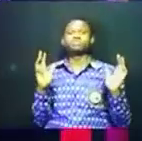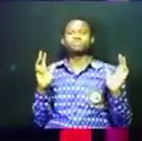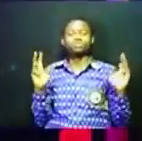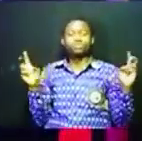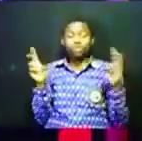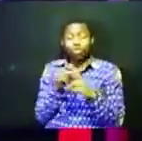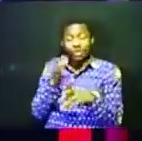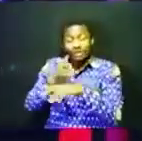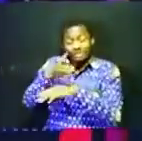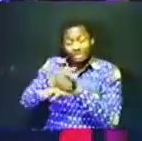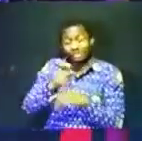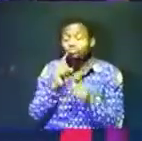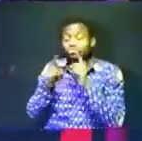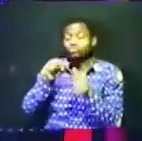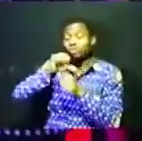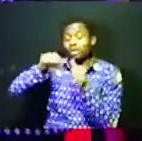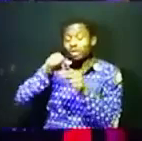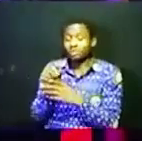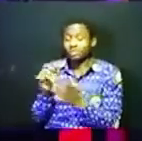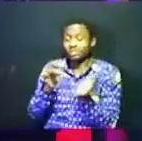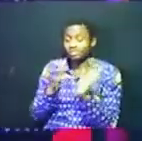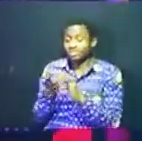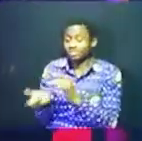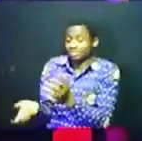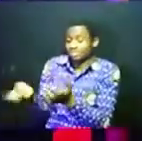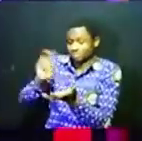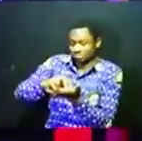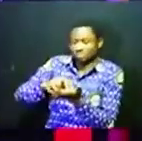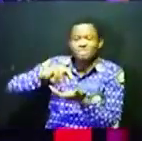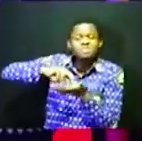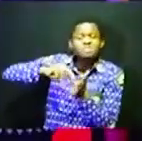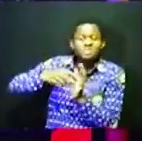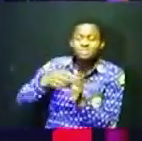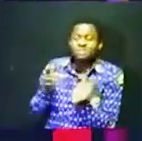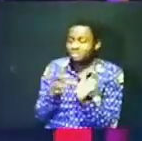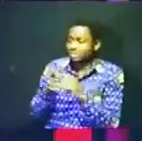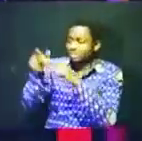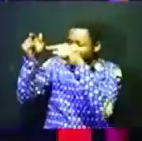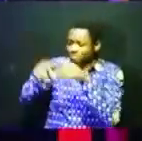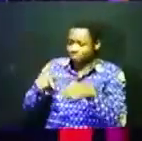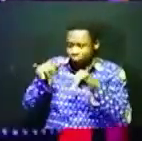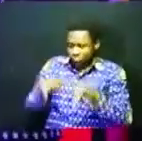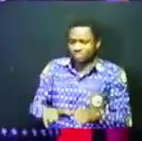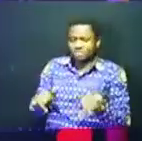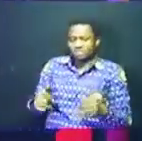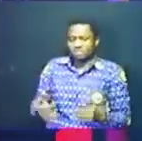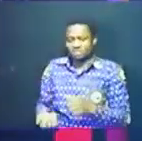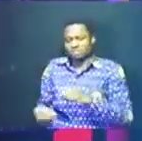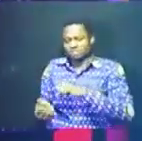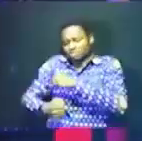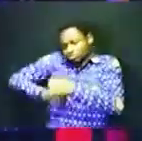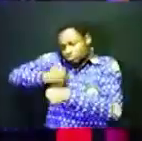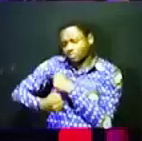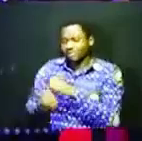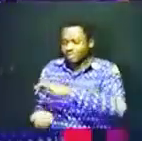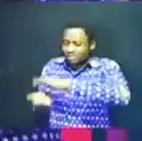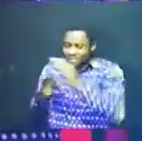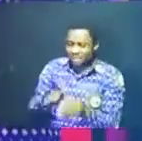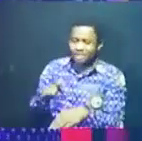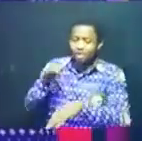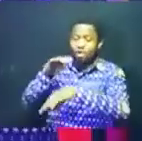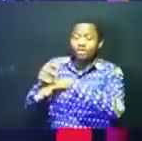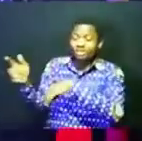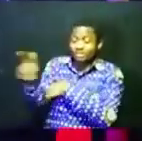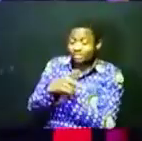no na ejina wa dia dance ye say Christo e ba betenance na enu achi no ohunamani wui na ne nansa so